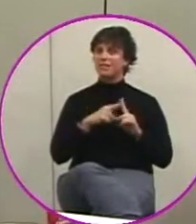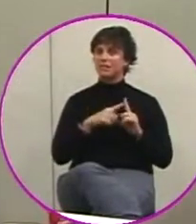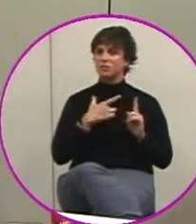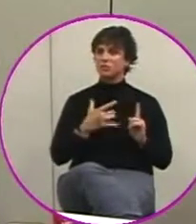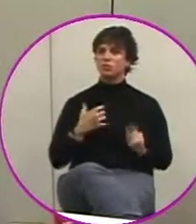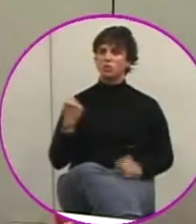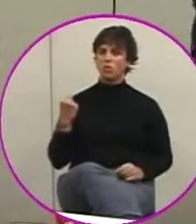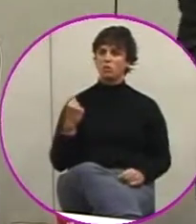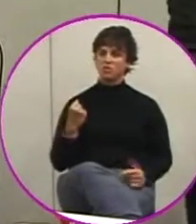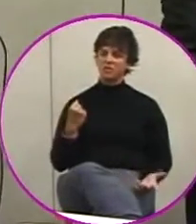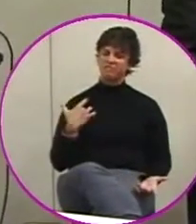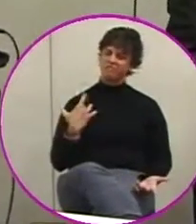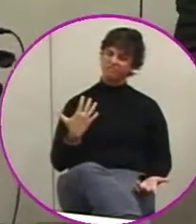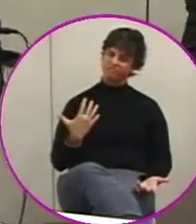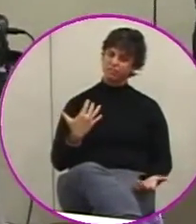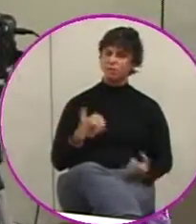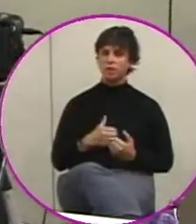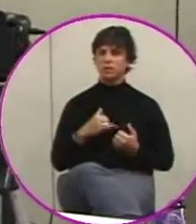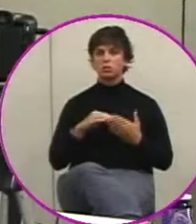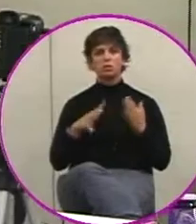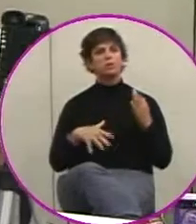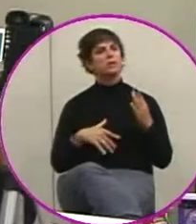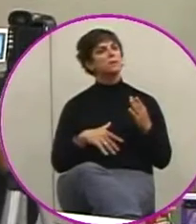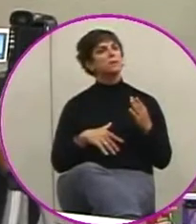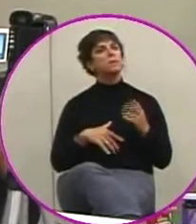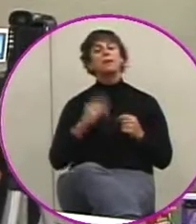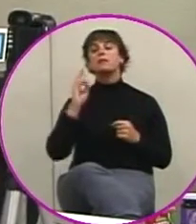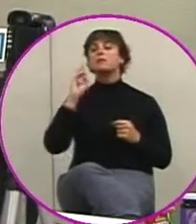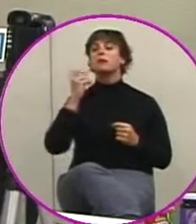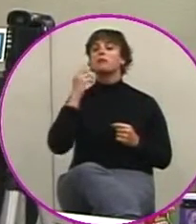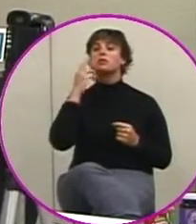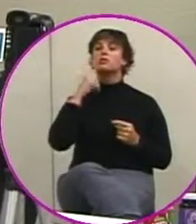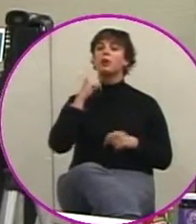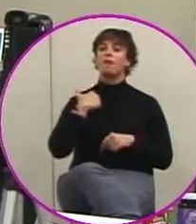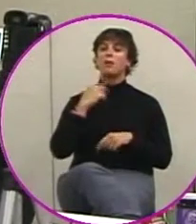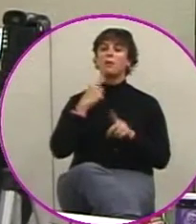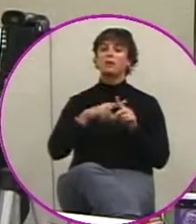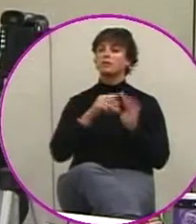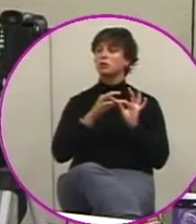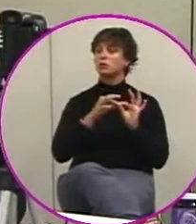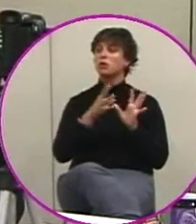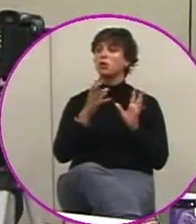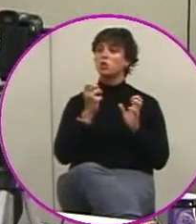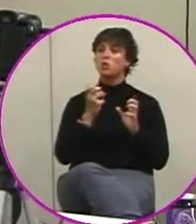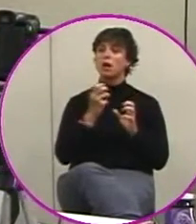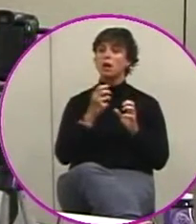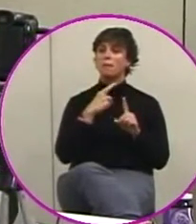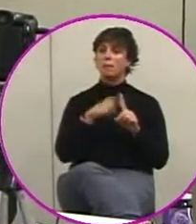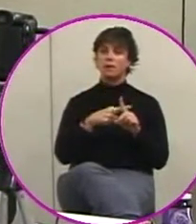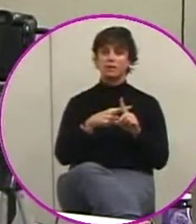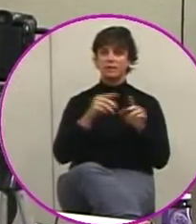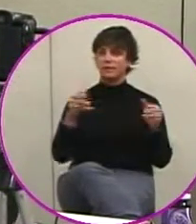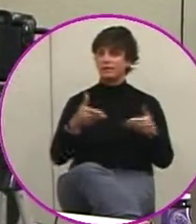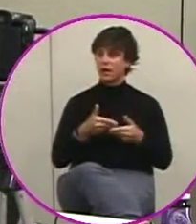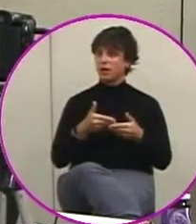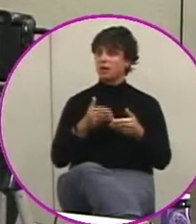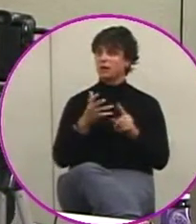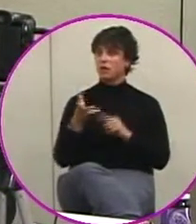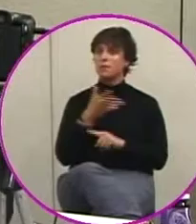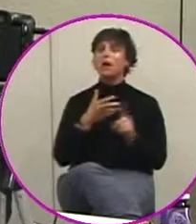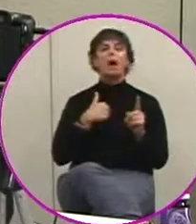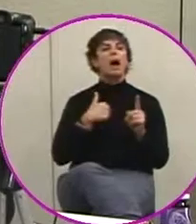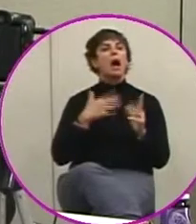positives. All right, the second reason, besides building positive relationships, is we want to create positive, inviting environments. I want